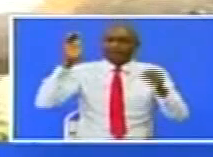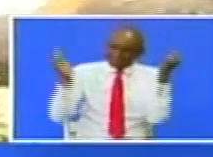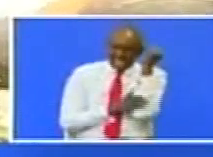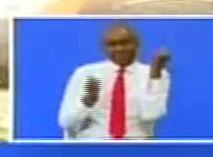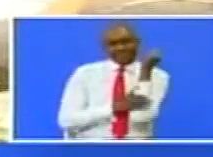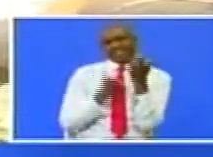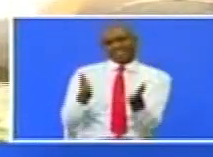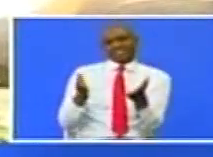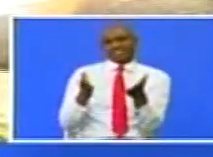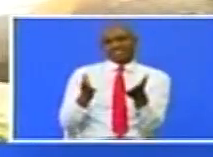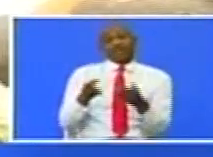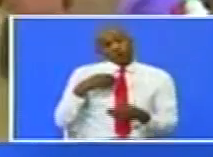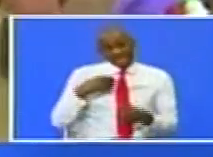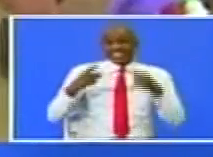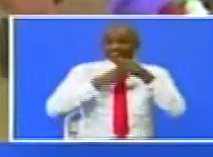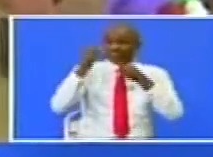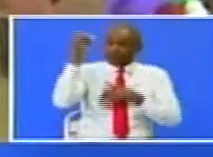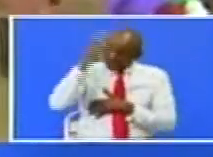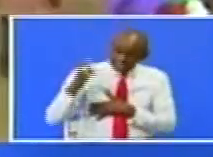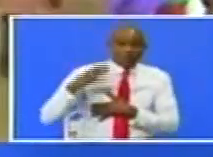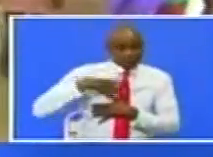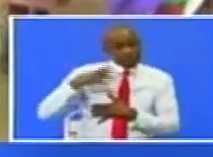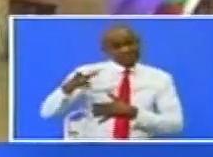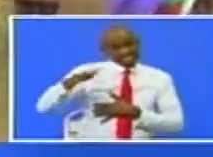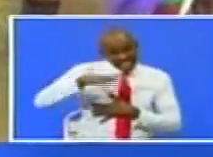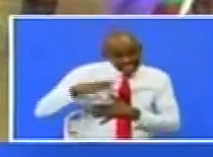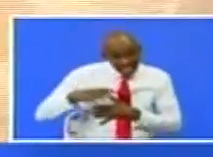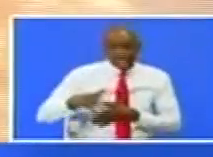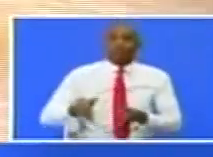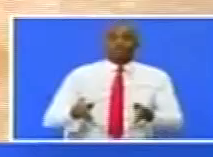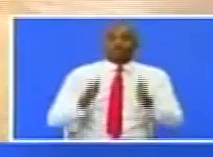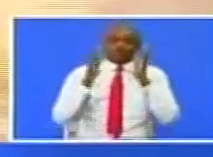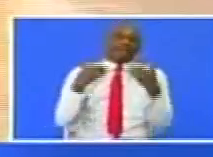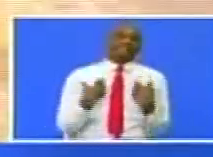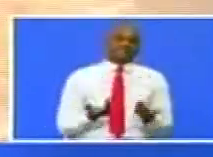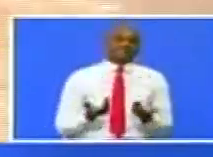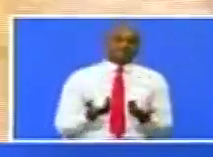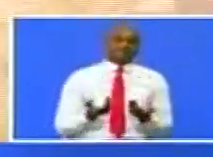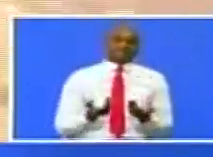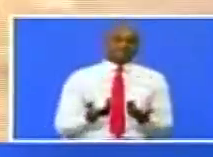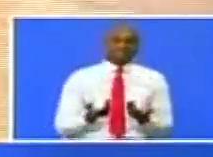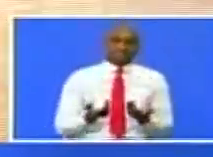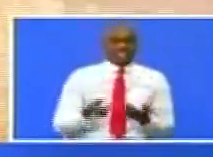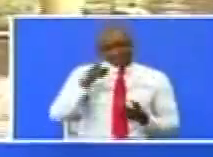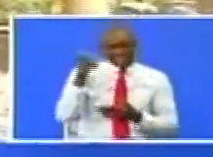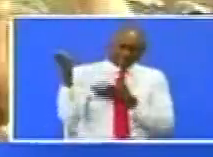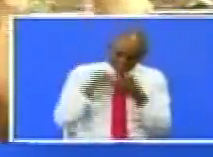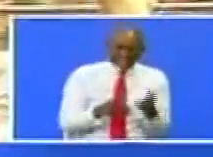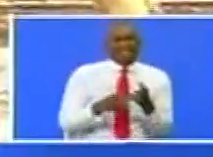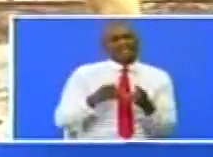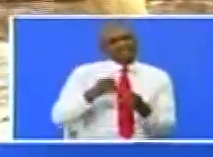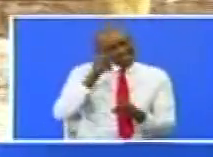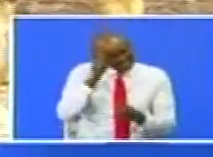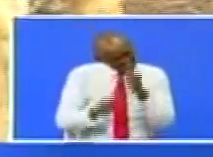areas, only 75% of the population is connected to the national grid, all conspires to make dairy farming